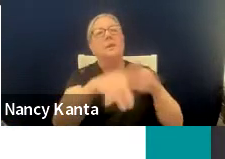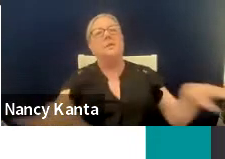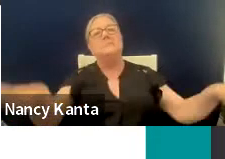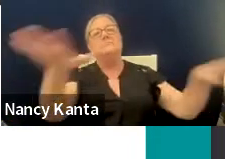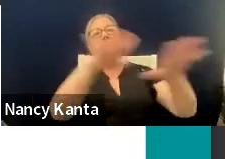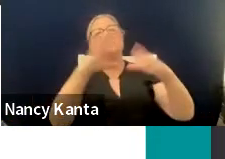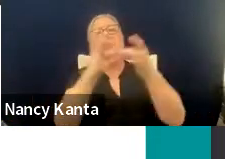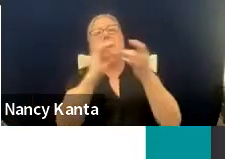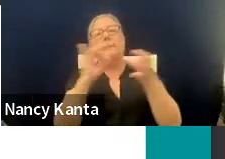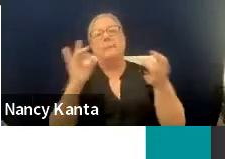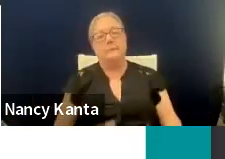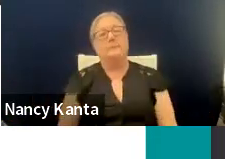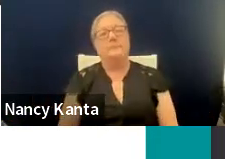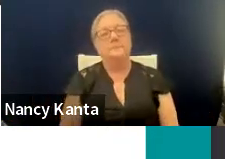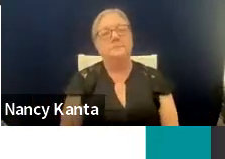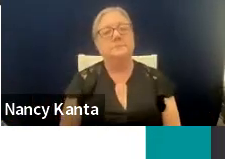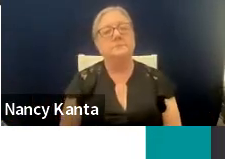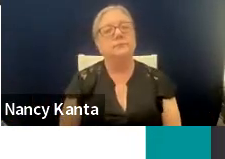All right.